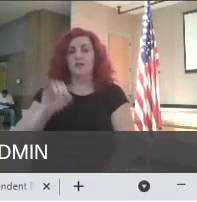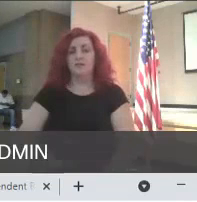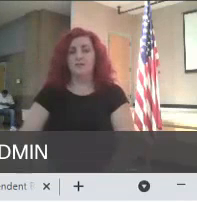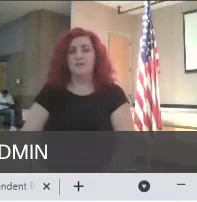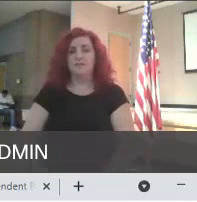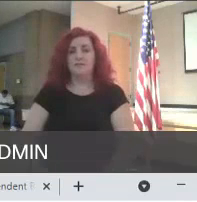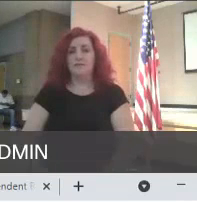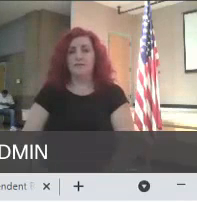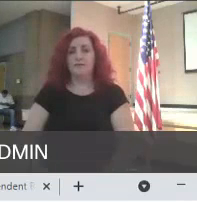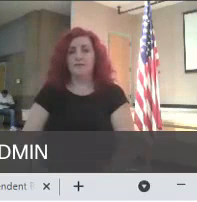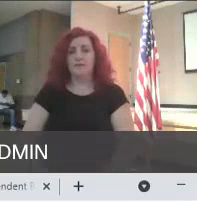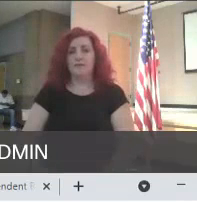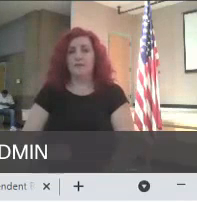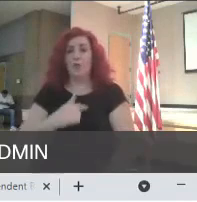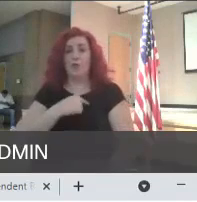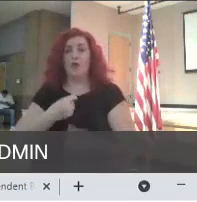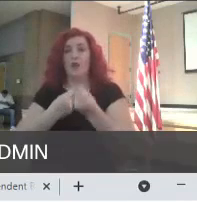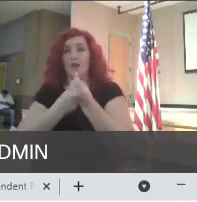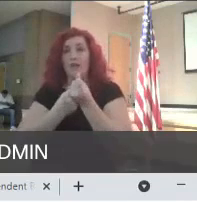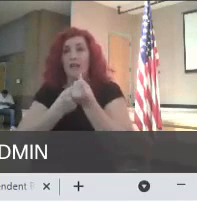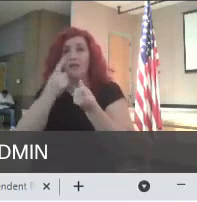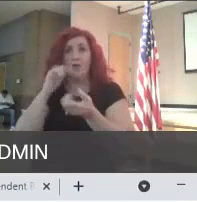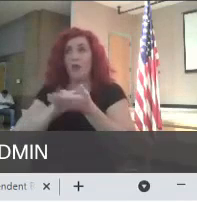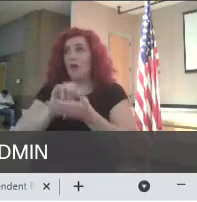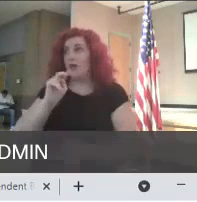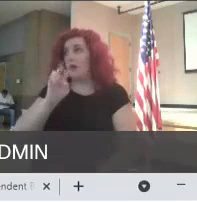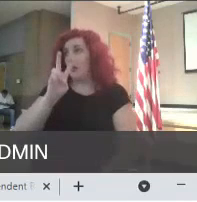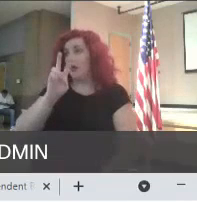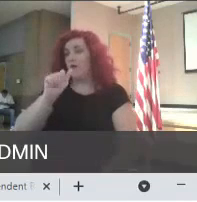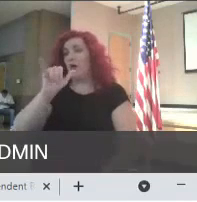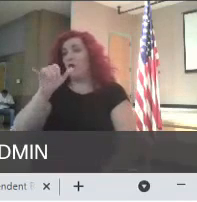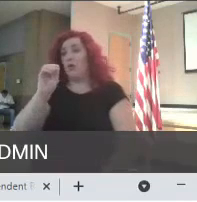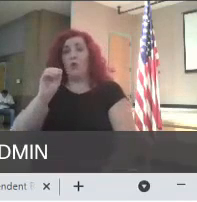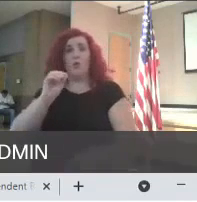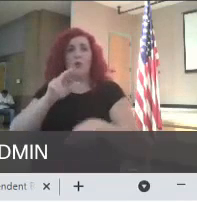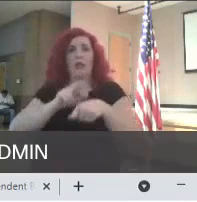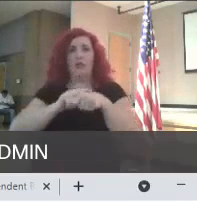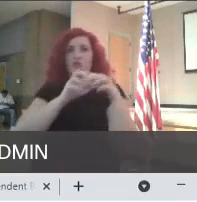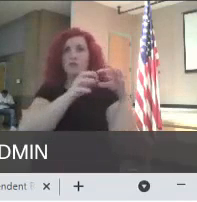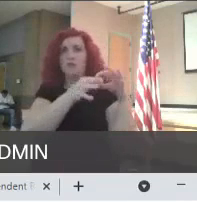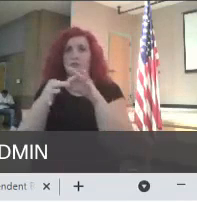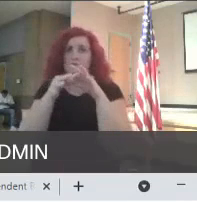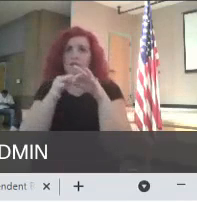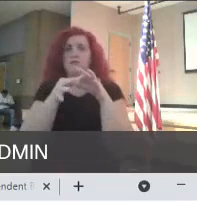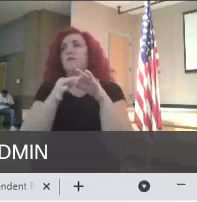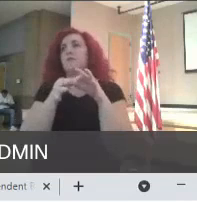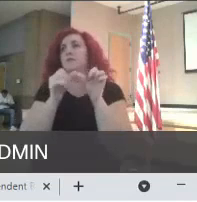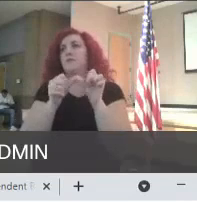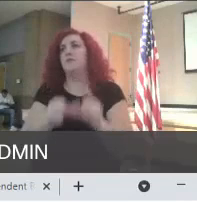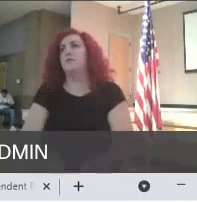is what we are advocating for and keeping the Navajo Nation as a whole.